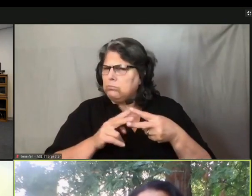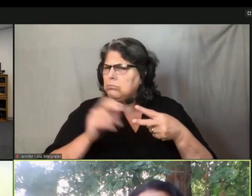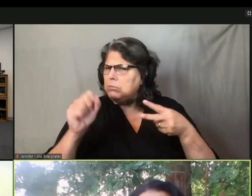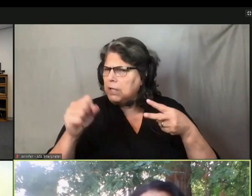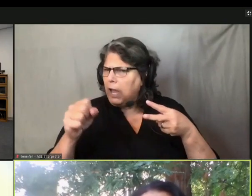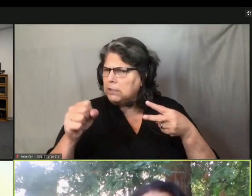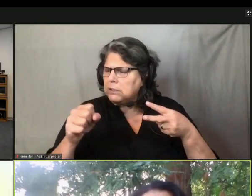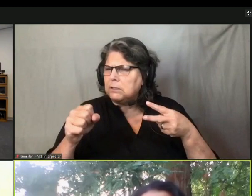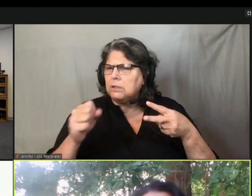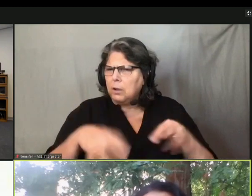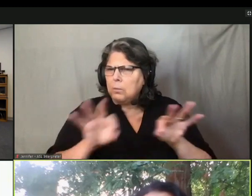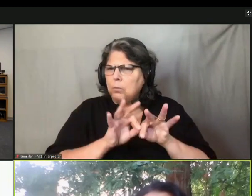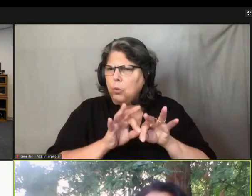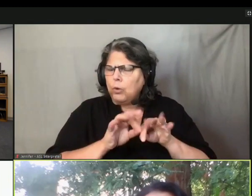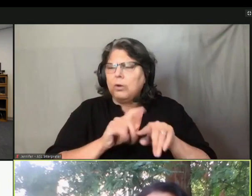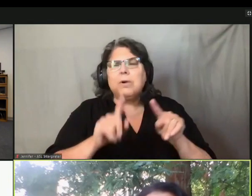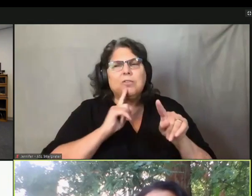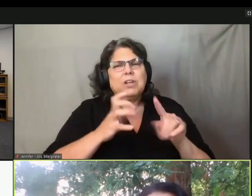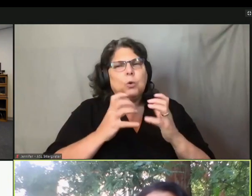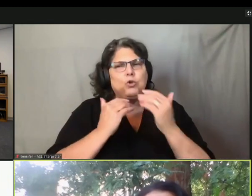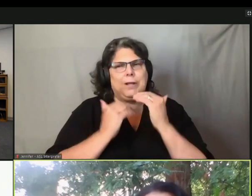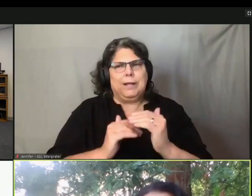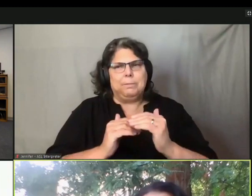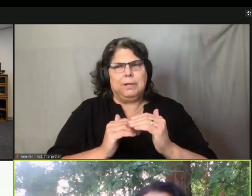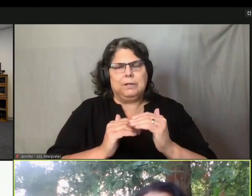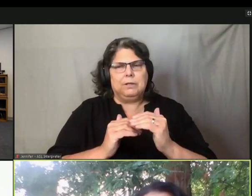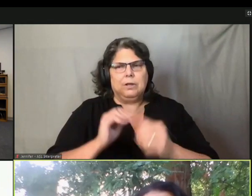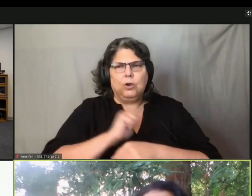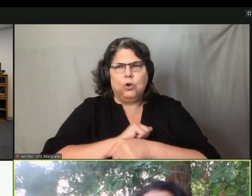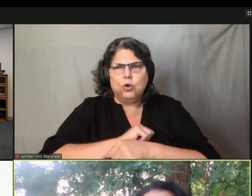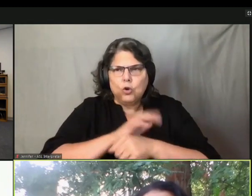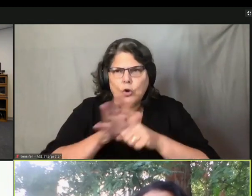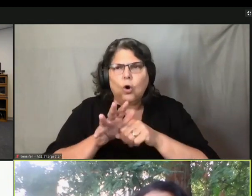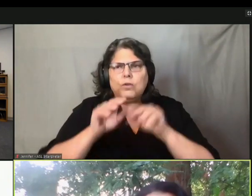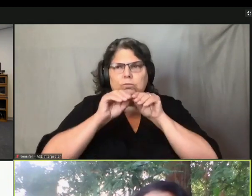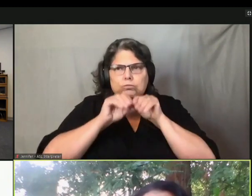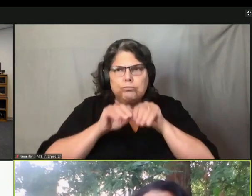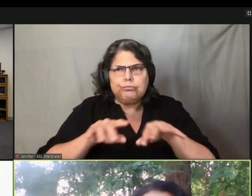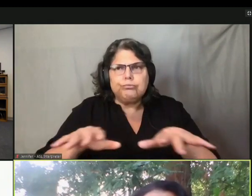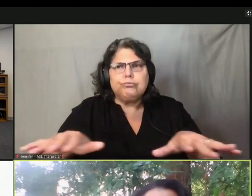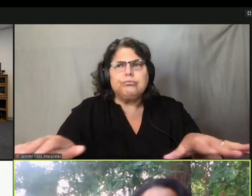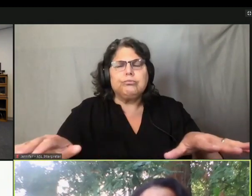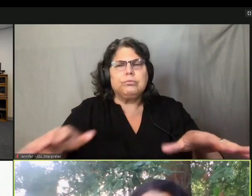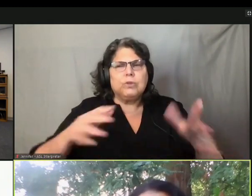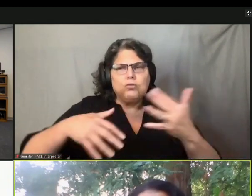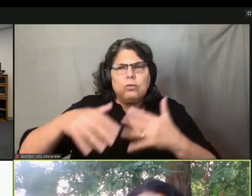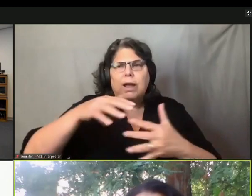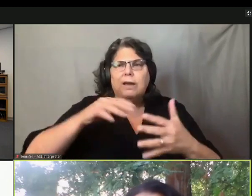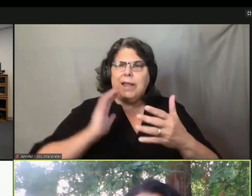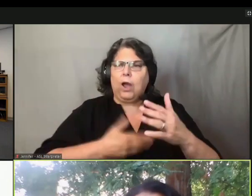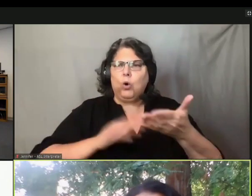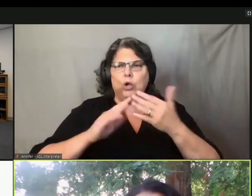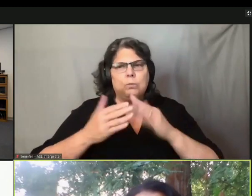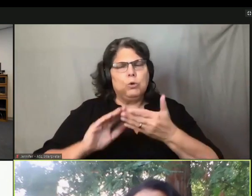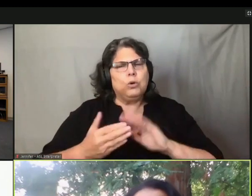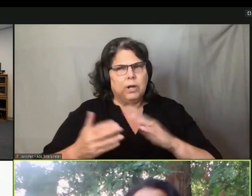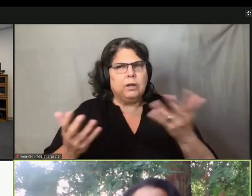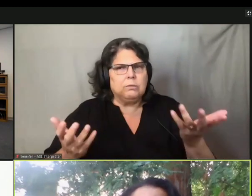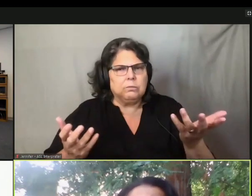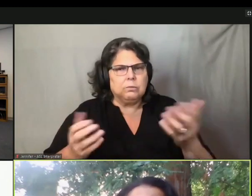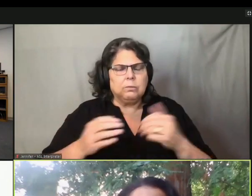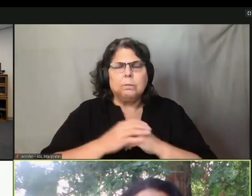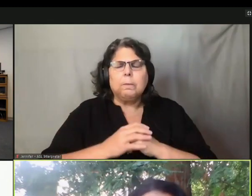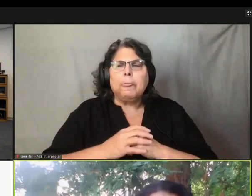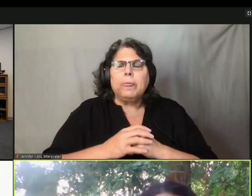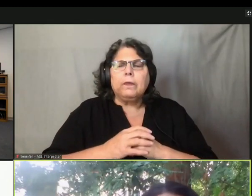was really to minimize the spread of COVID amongst people in the community transmission.